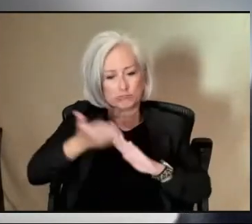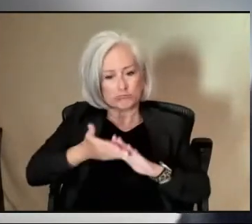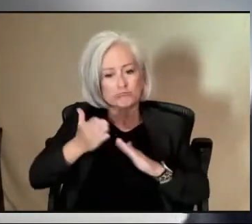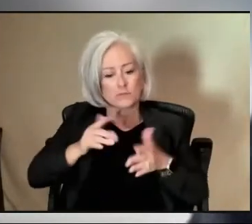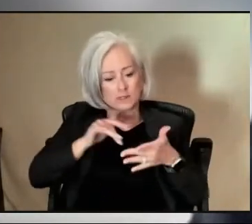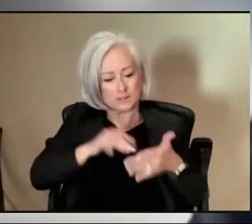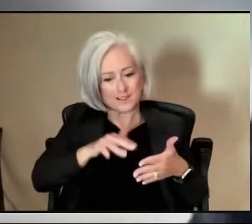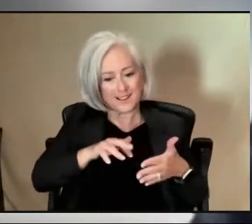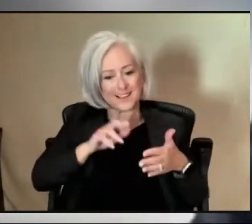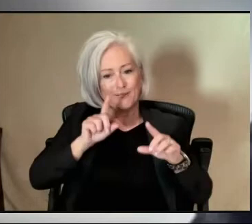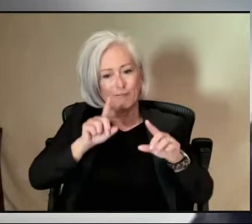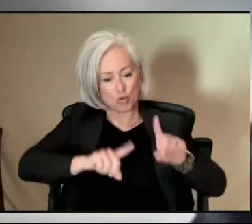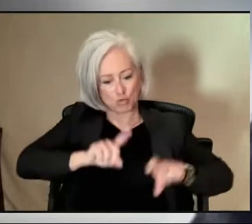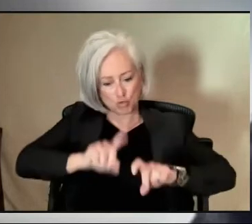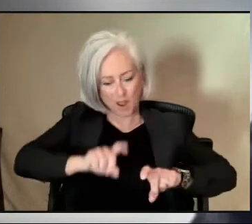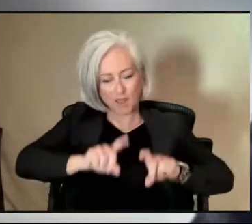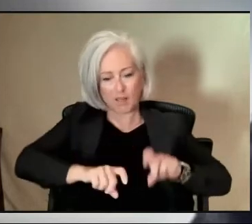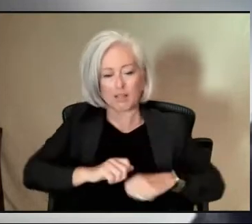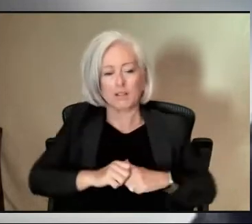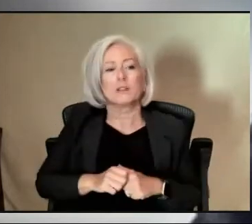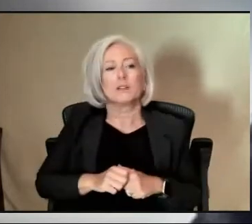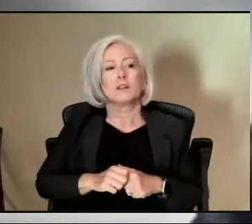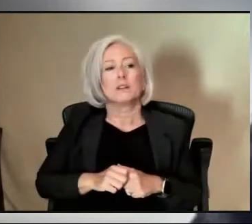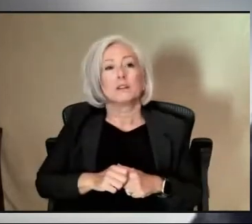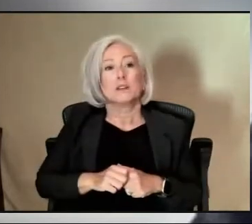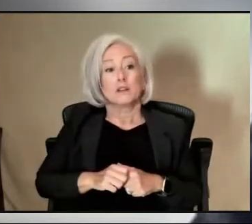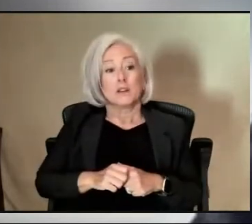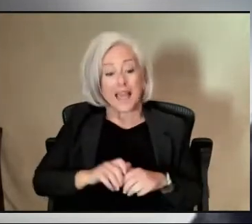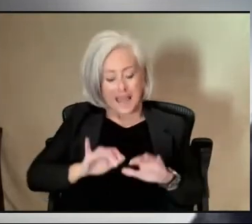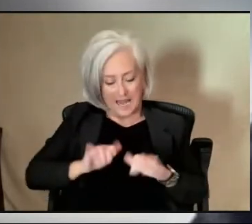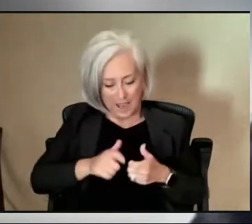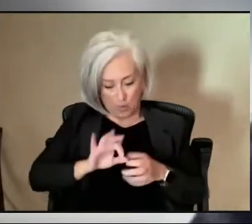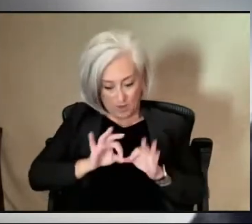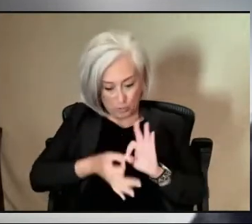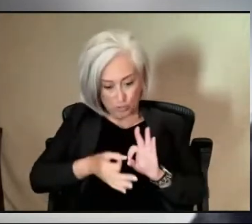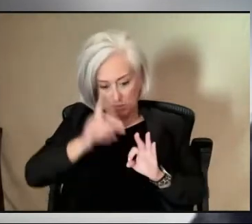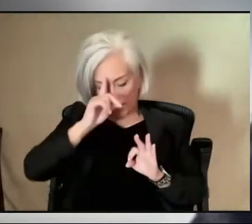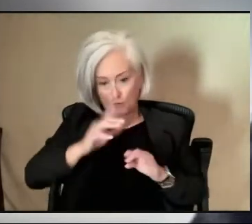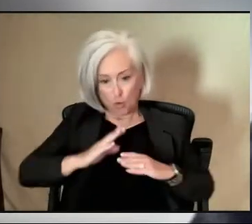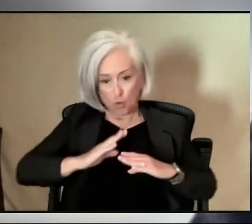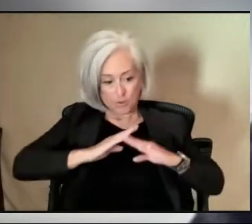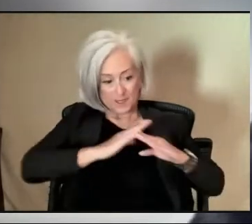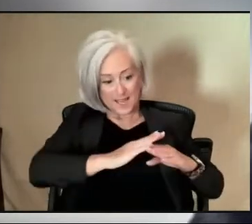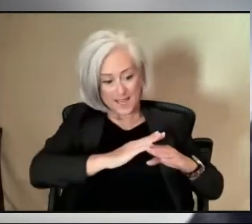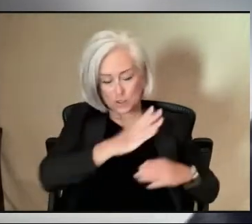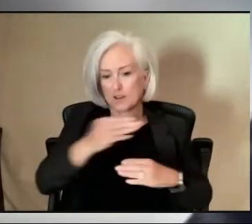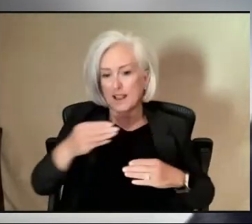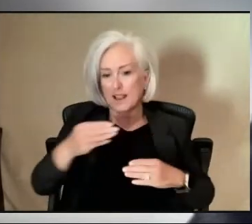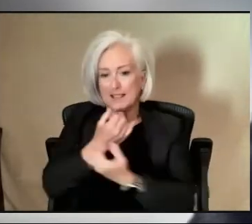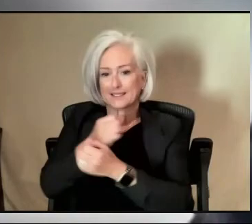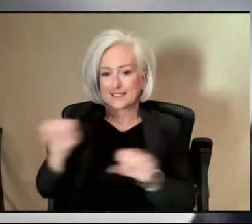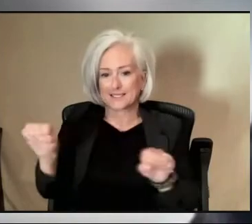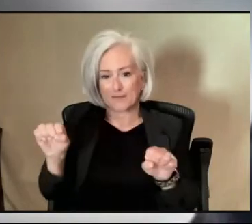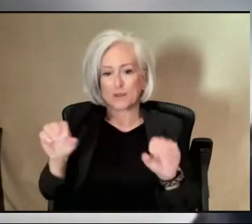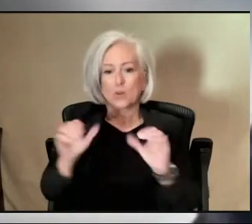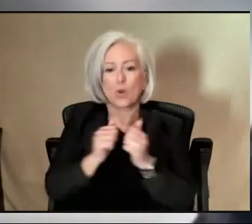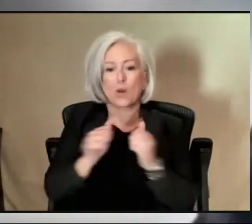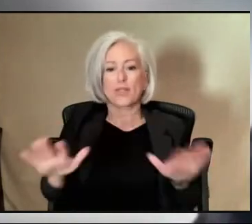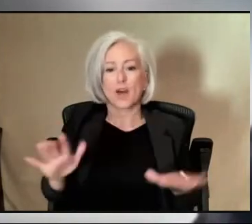interpret them, both in terms of protection and in terms of safety in an unbiased